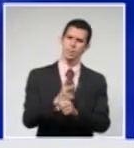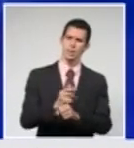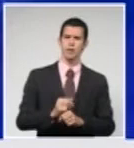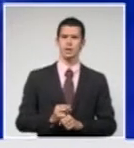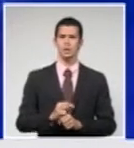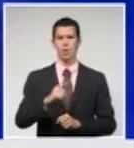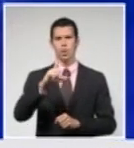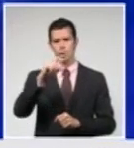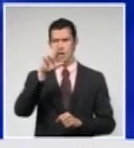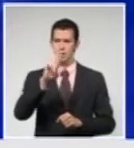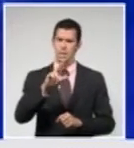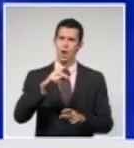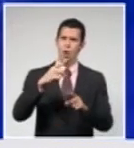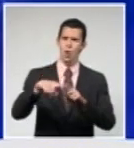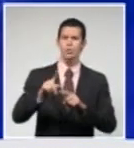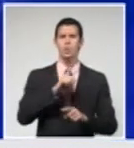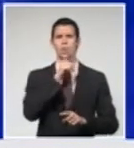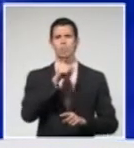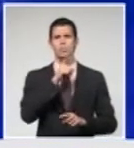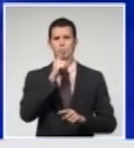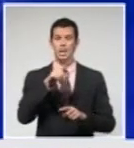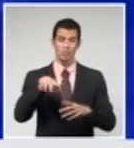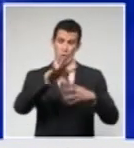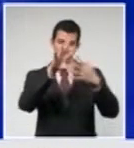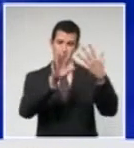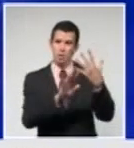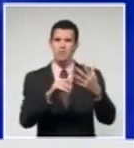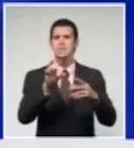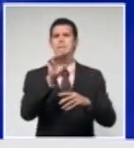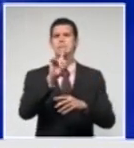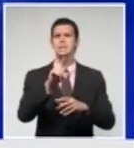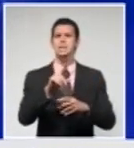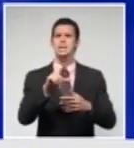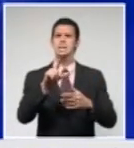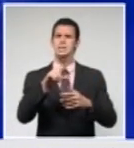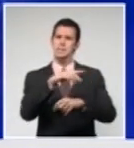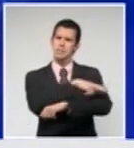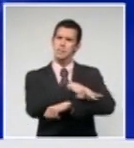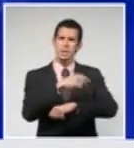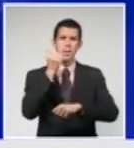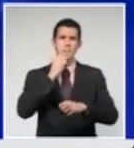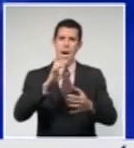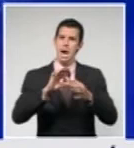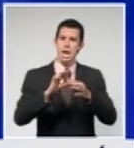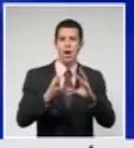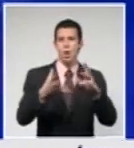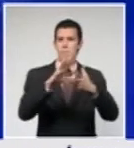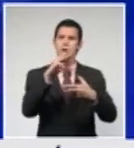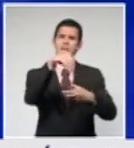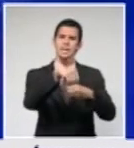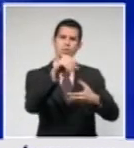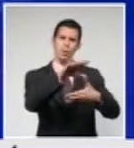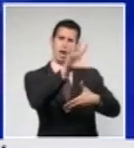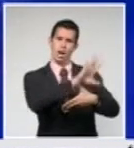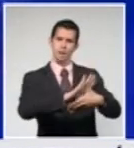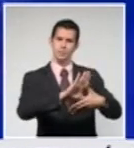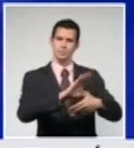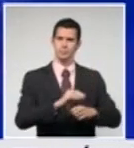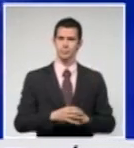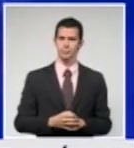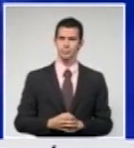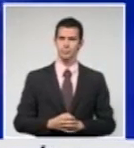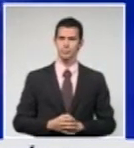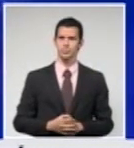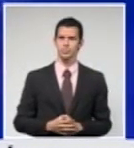region. Meanwhile, Cuba occupies 21st place on this list. Regarding